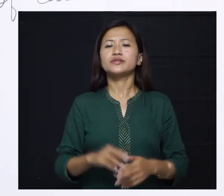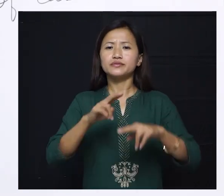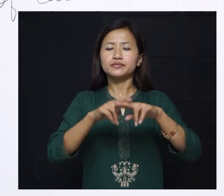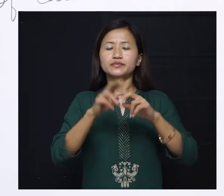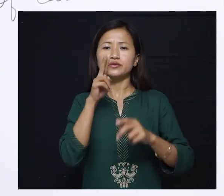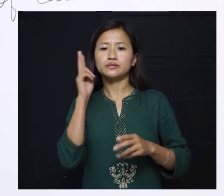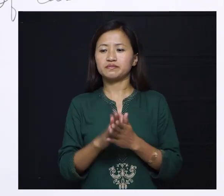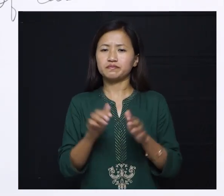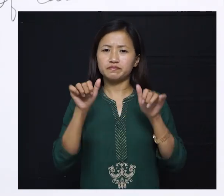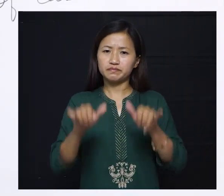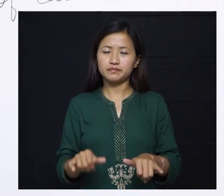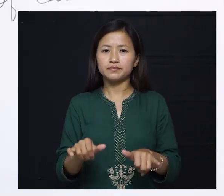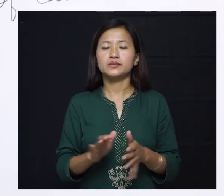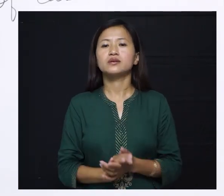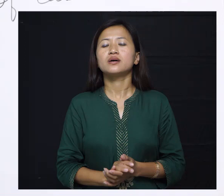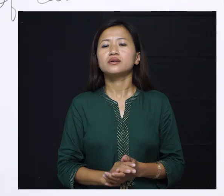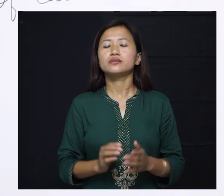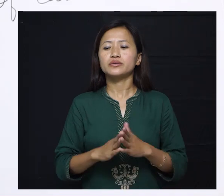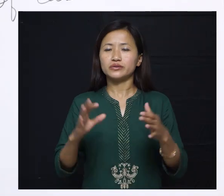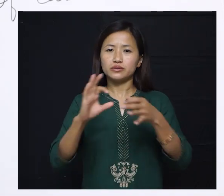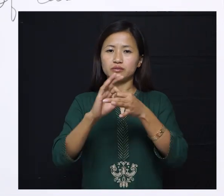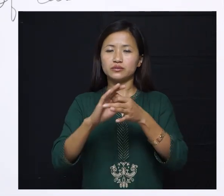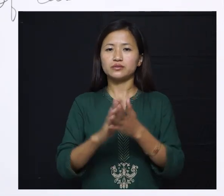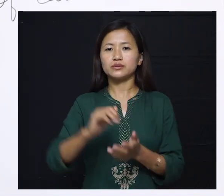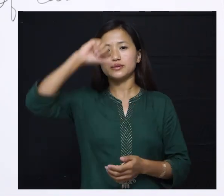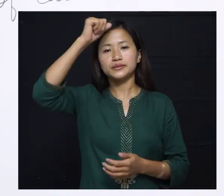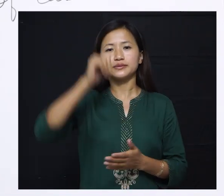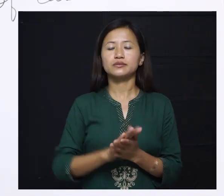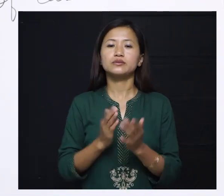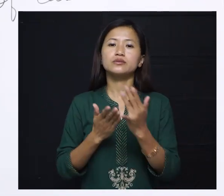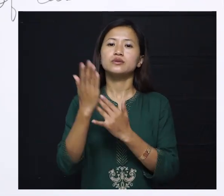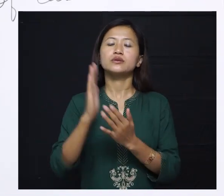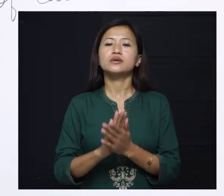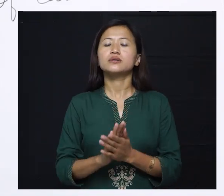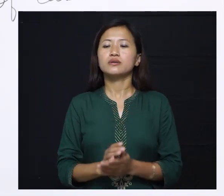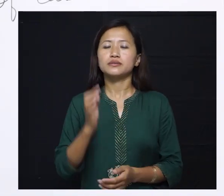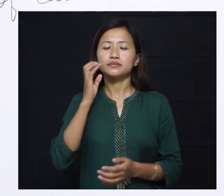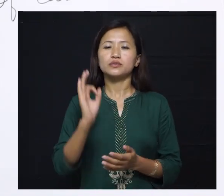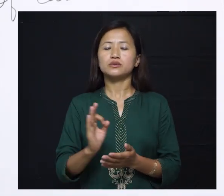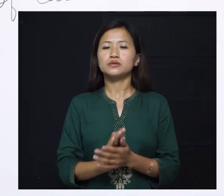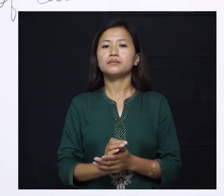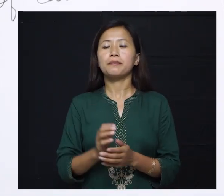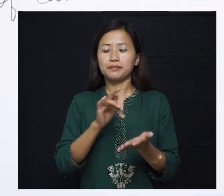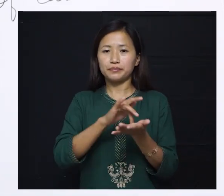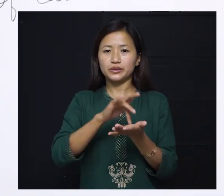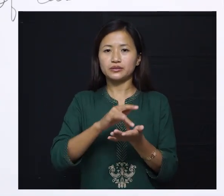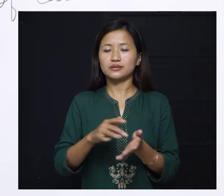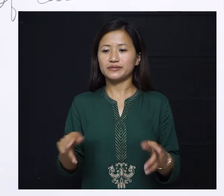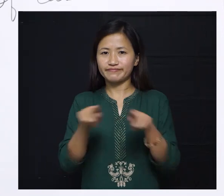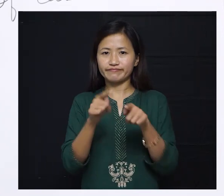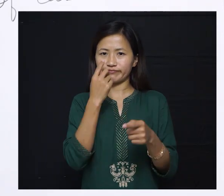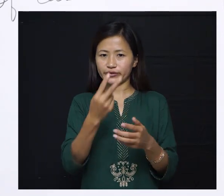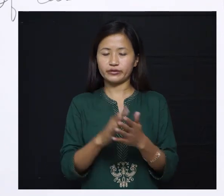and settled there. They also had trade relations with the Indians through these important places like Ajmer and Kannauj.